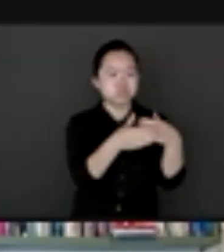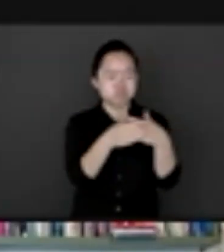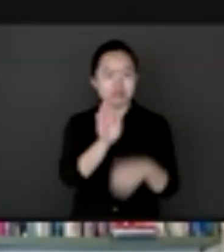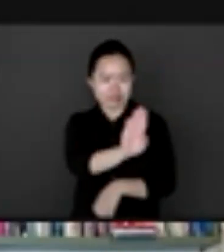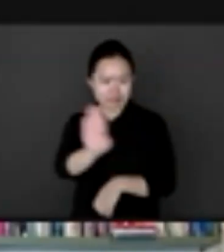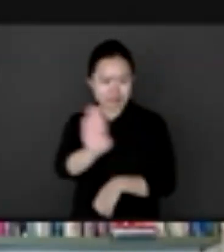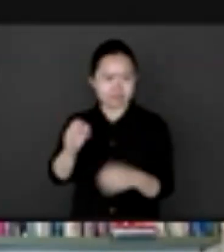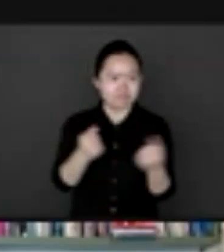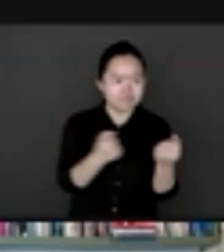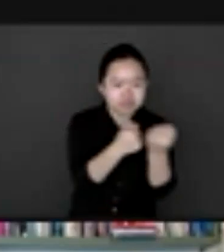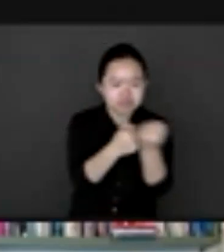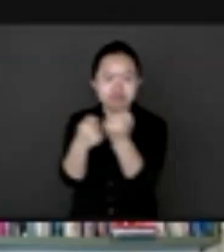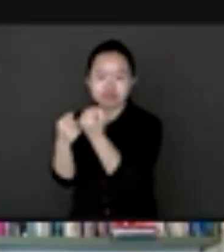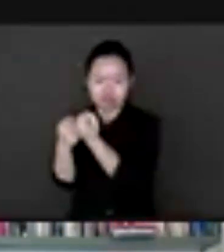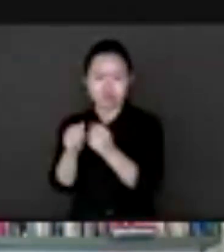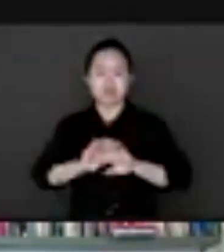on the website